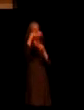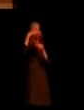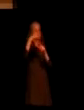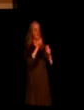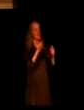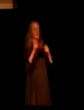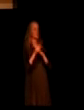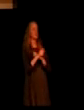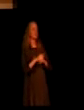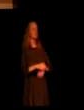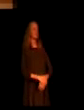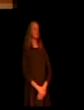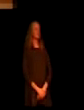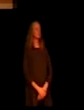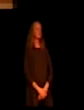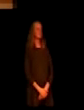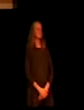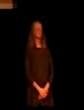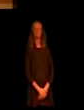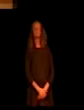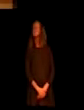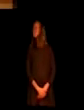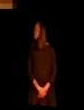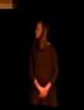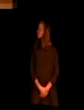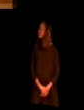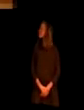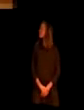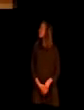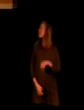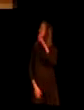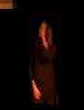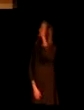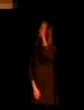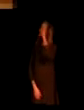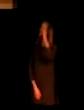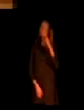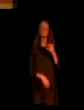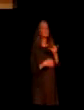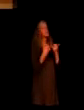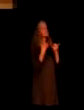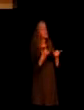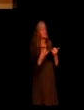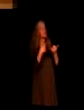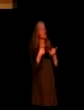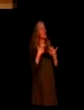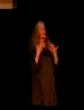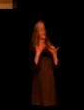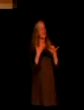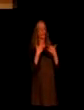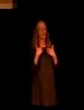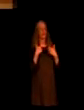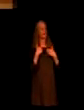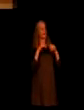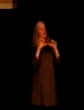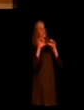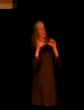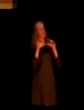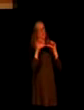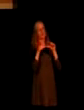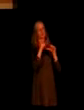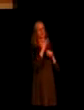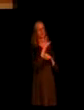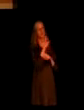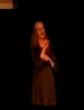revolution. So what I worked through is this scaling logic, as they like to talk about it, where